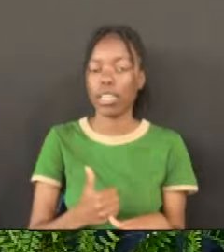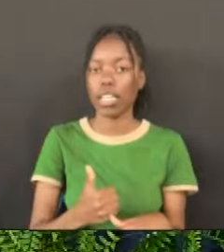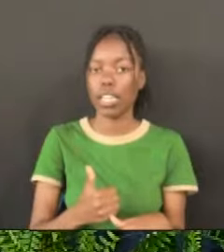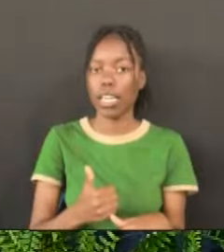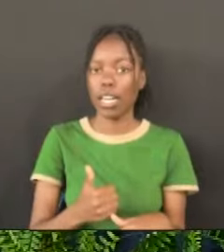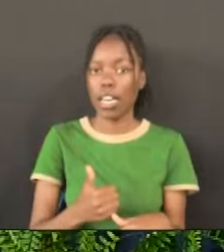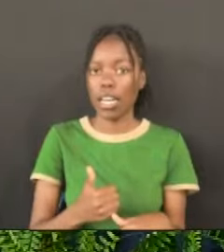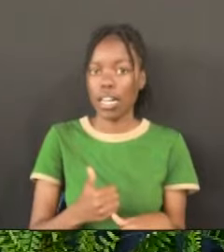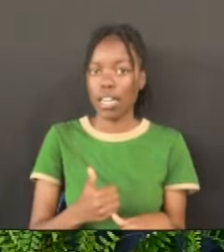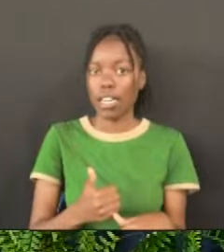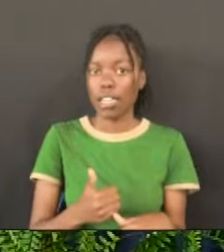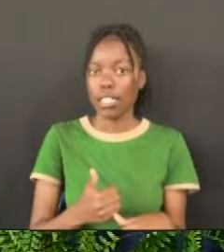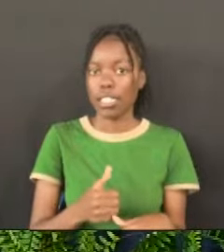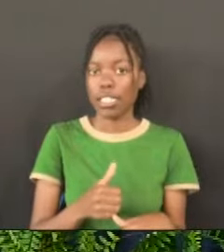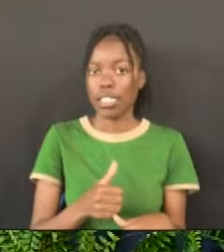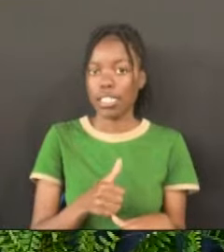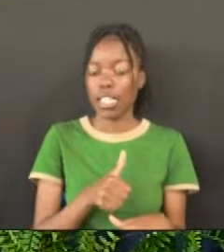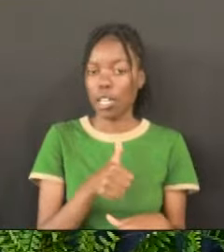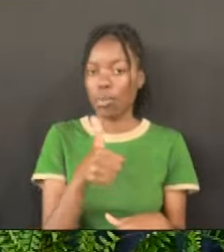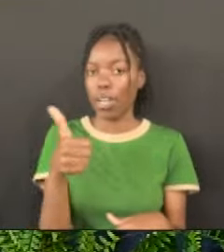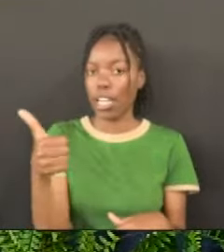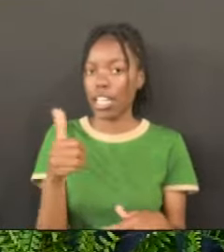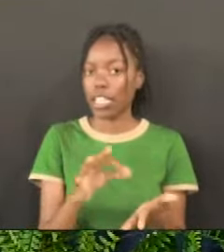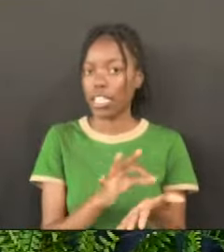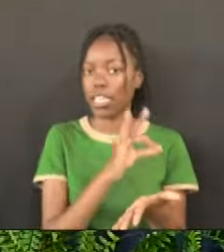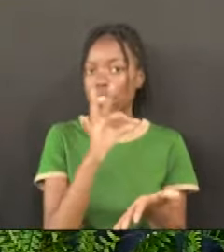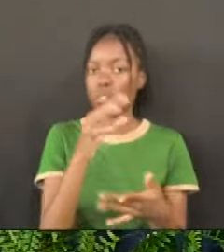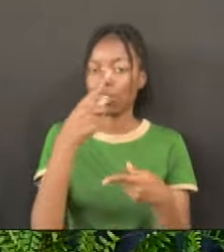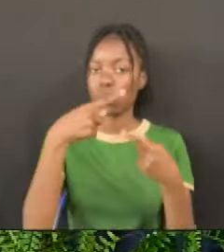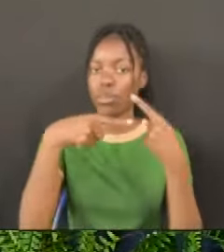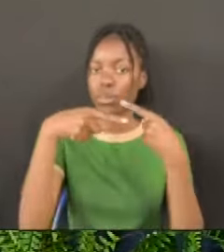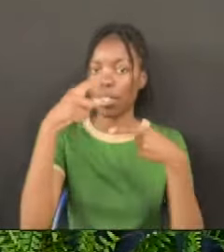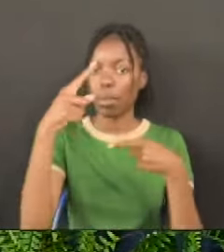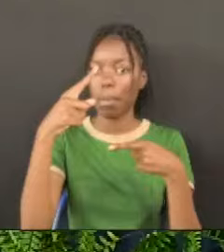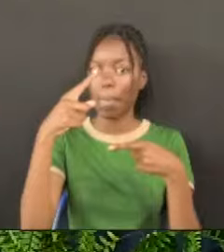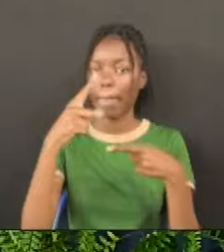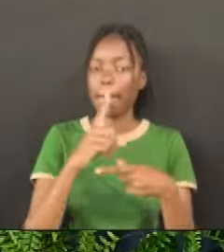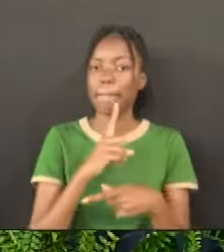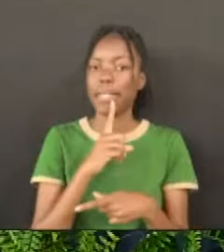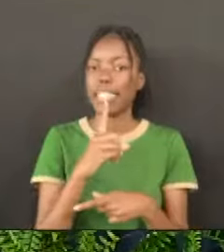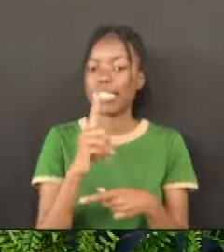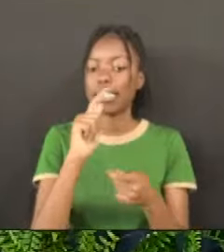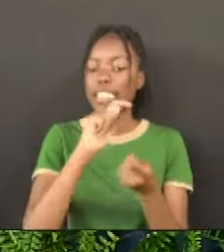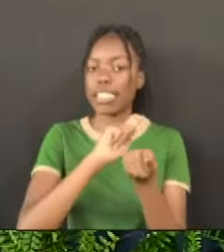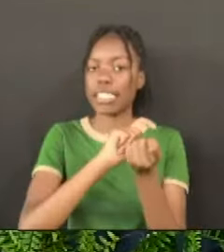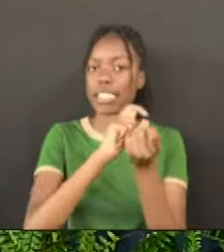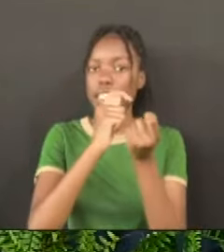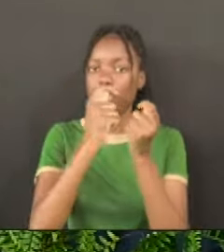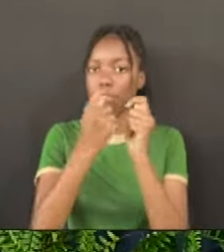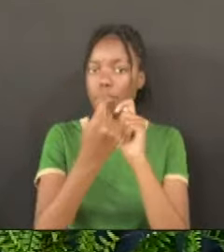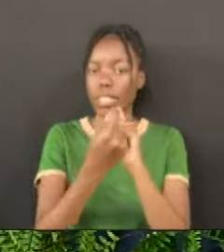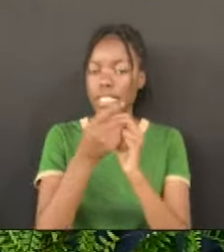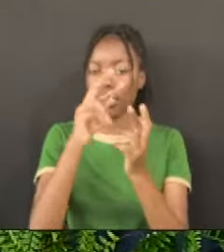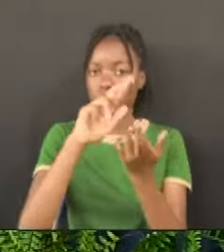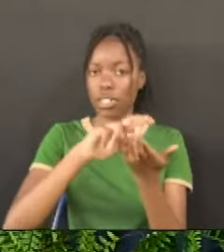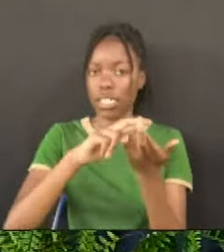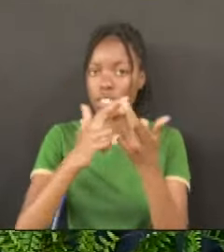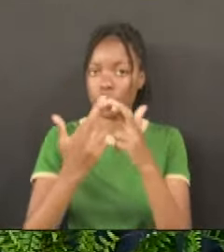weary soul to win. I said it is a transformative